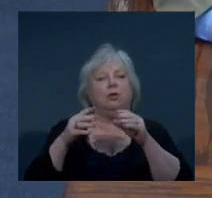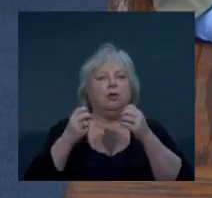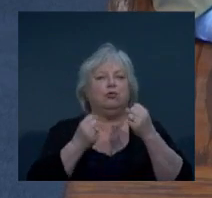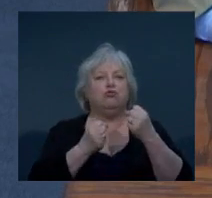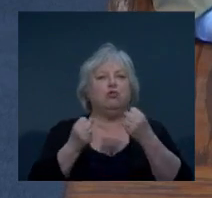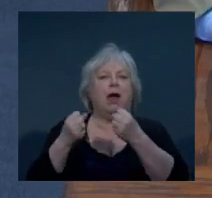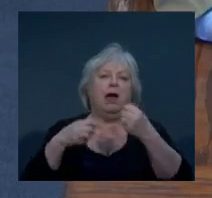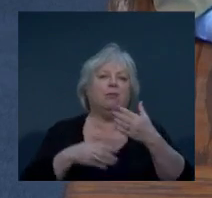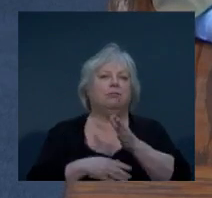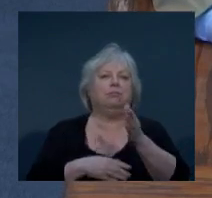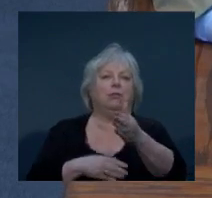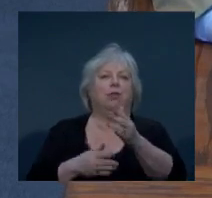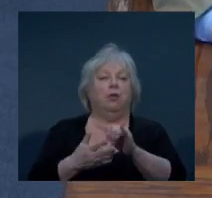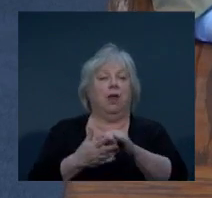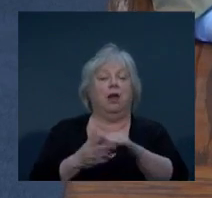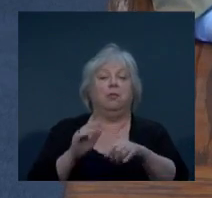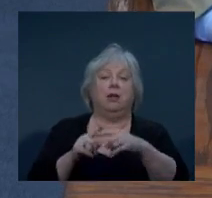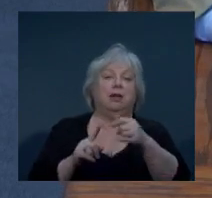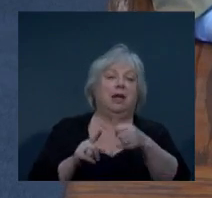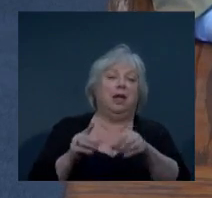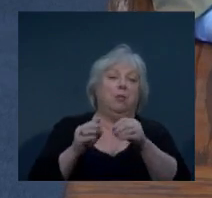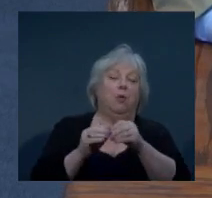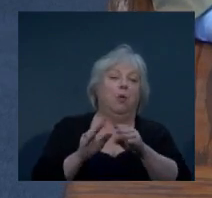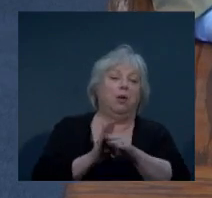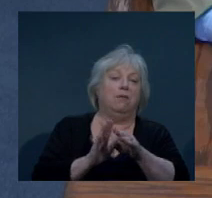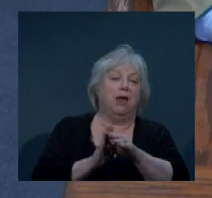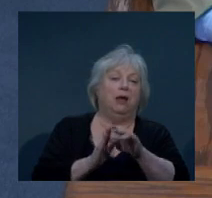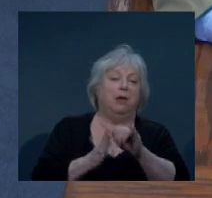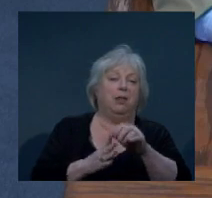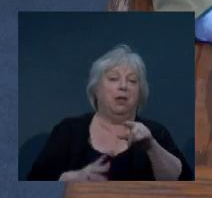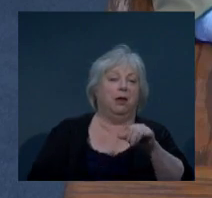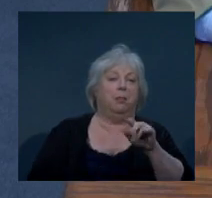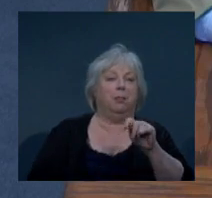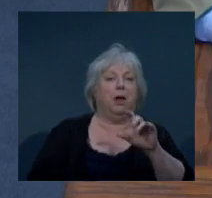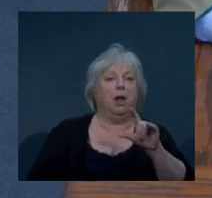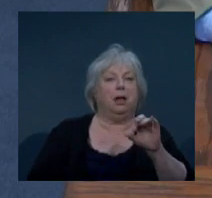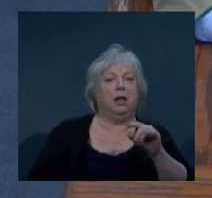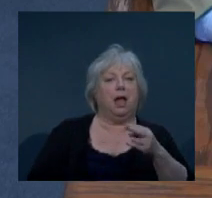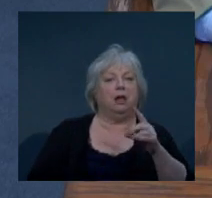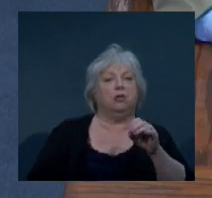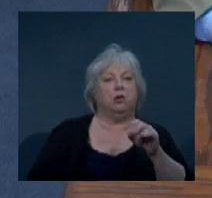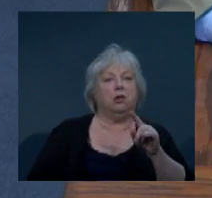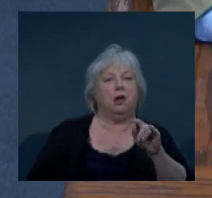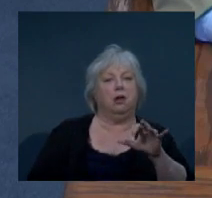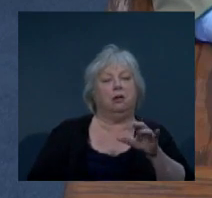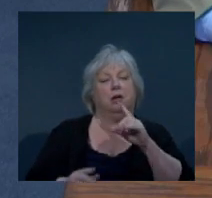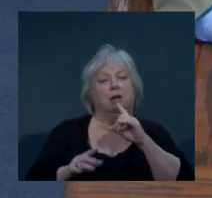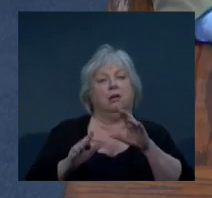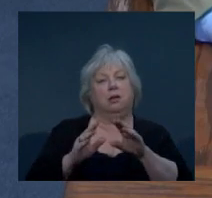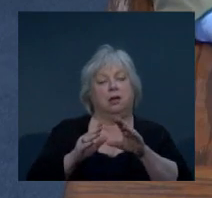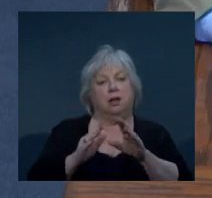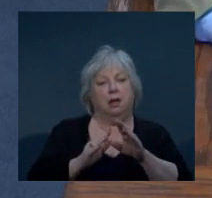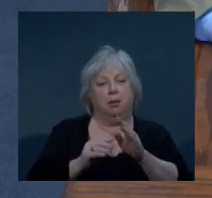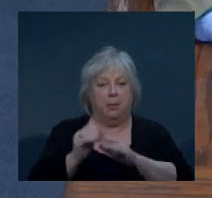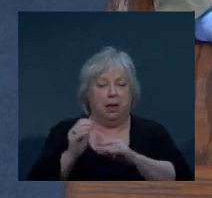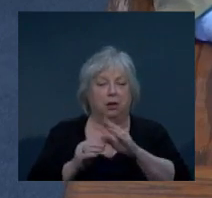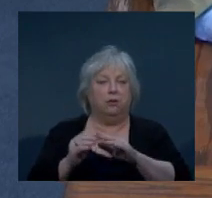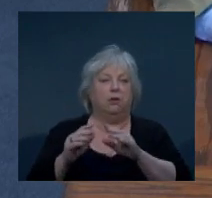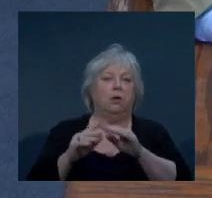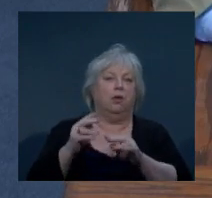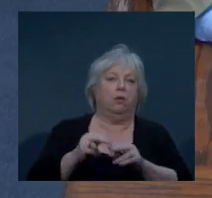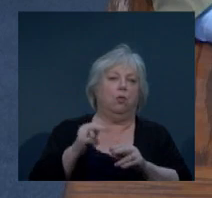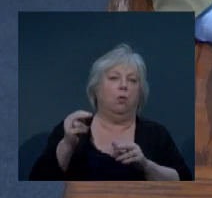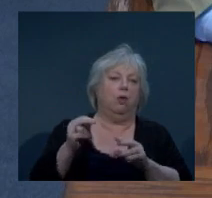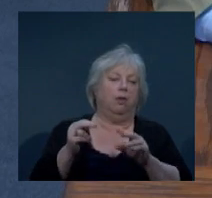in conjunction with this and any other development that Potlatch Deltic does along the north side of Canis Road. All of